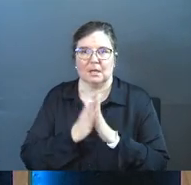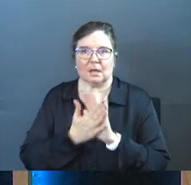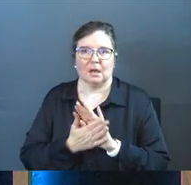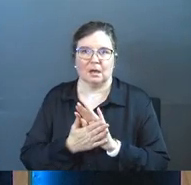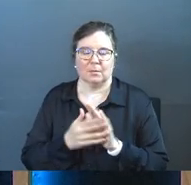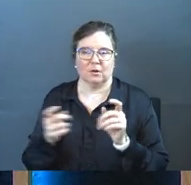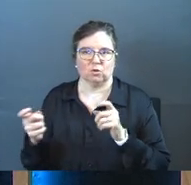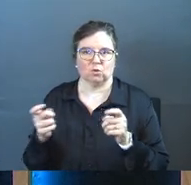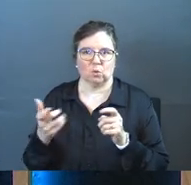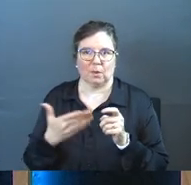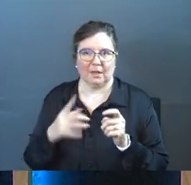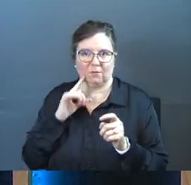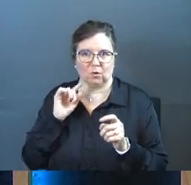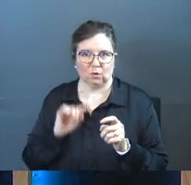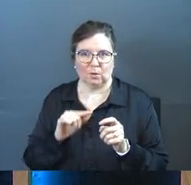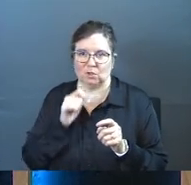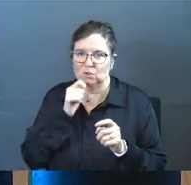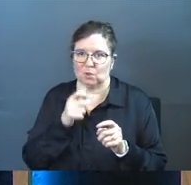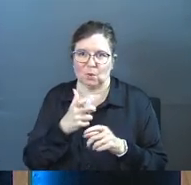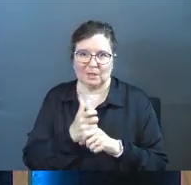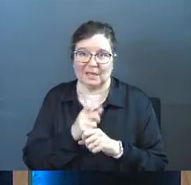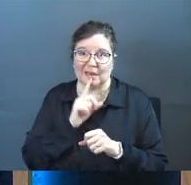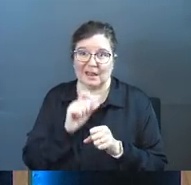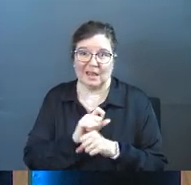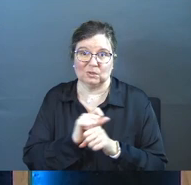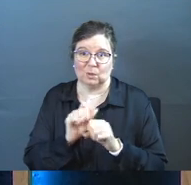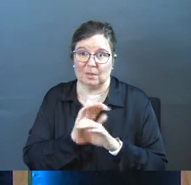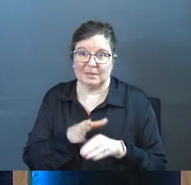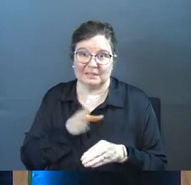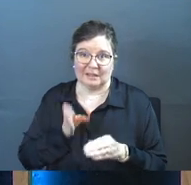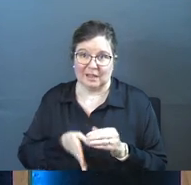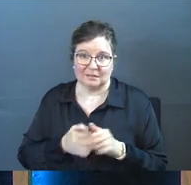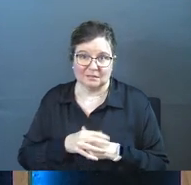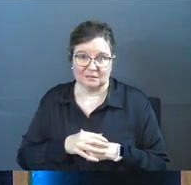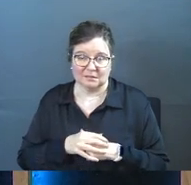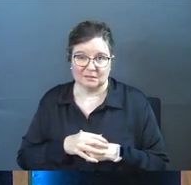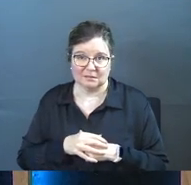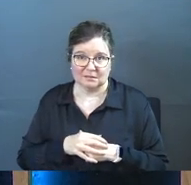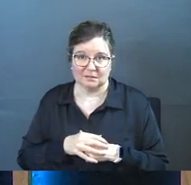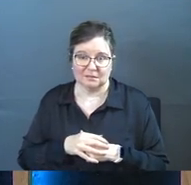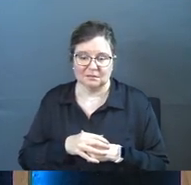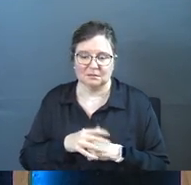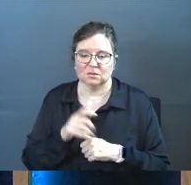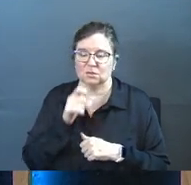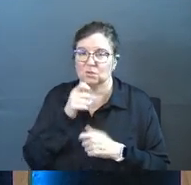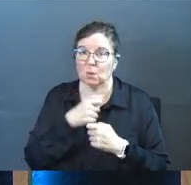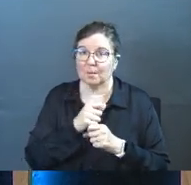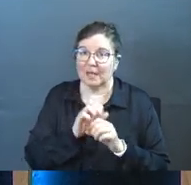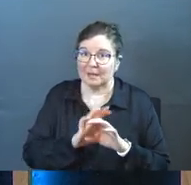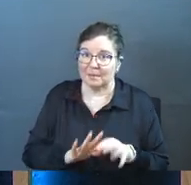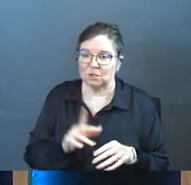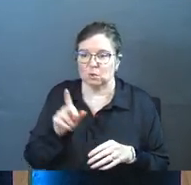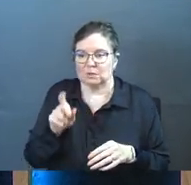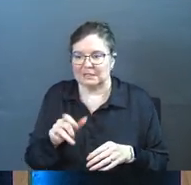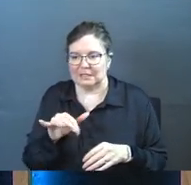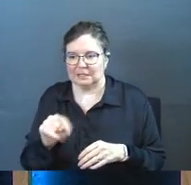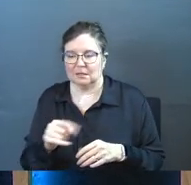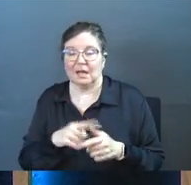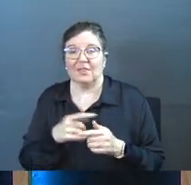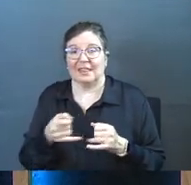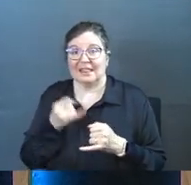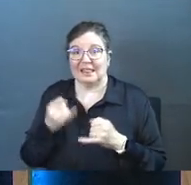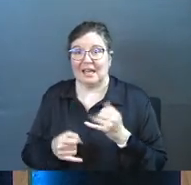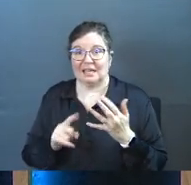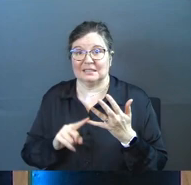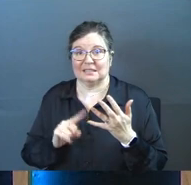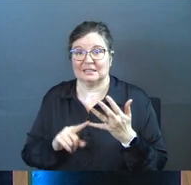bit of a control thing for you, and you don't get actual peace at the end. So you don't make peace, you just needed it. And then